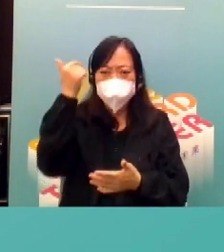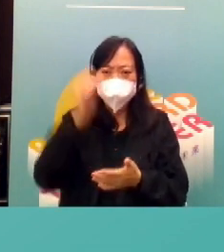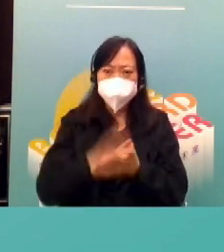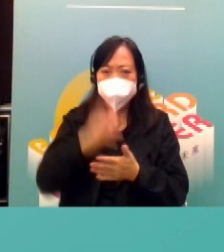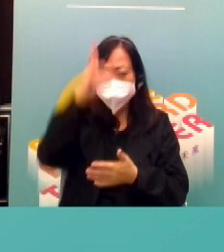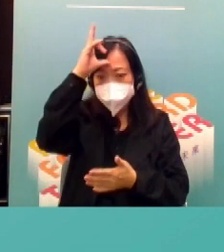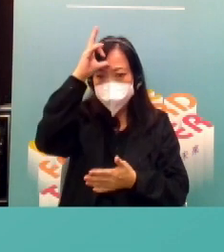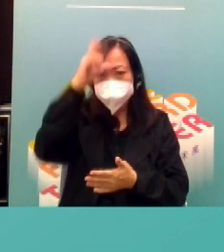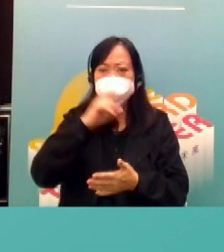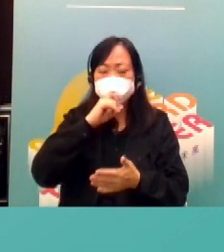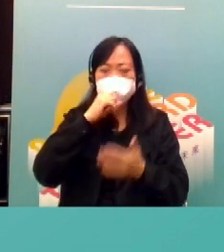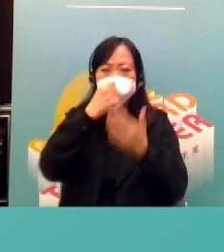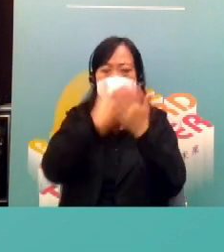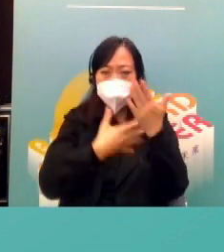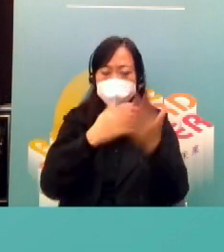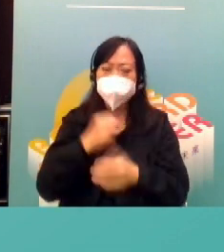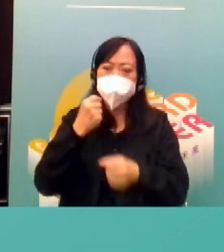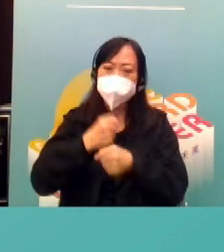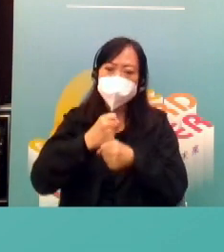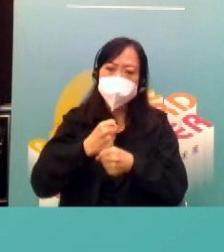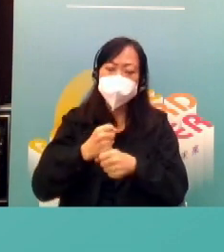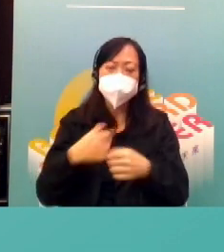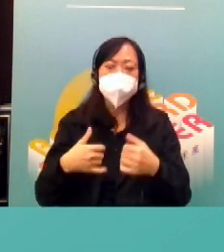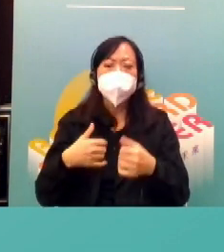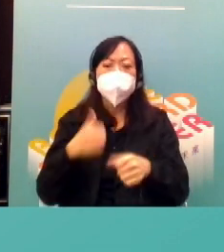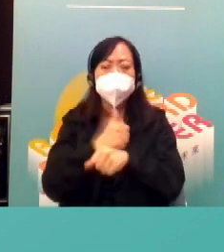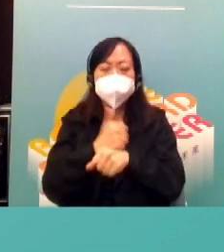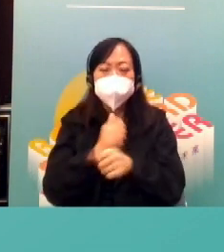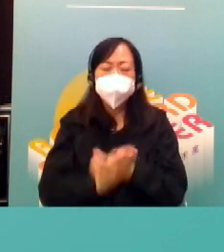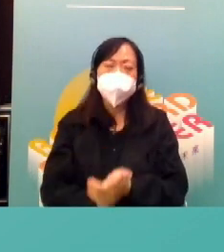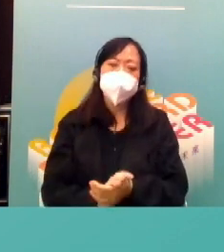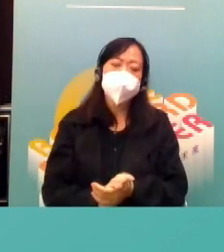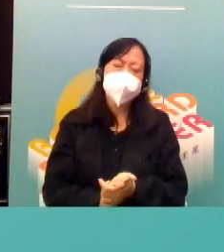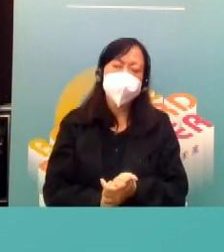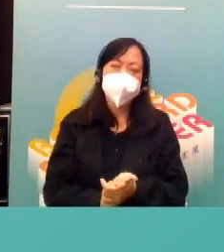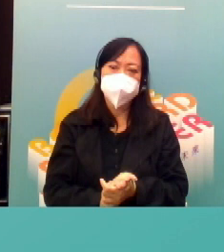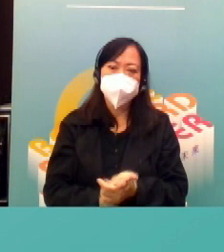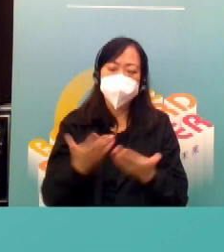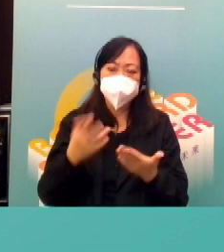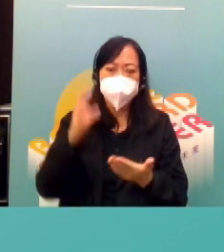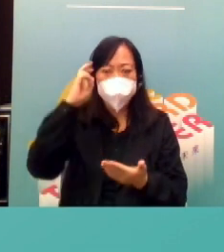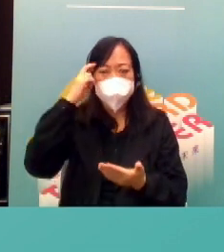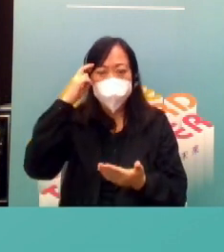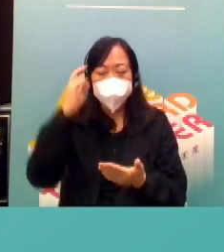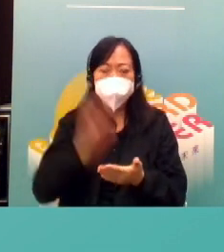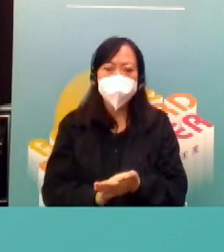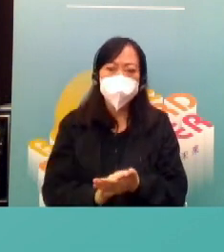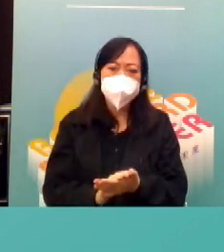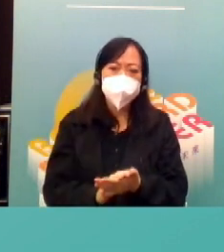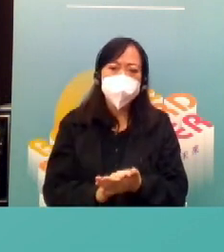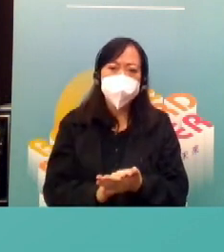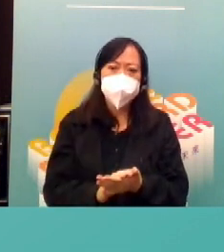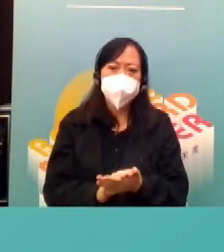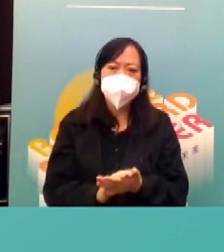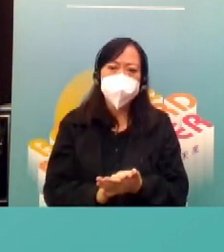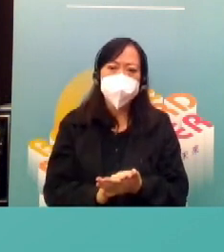also integrate those social and environmental dimensions as well. And now, of course, all social enterprises, inclusive